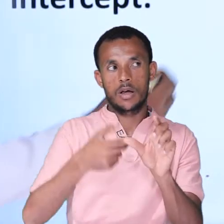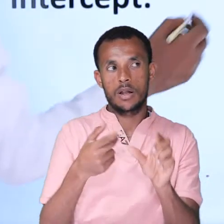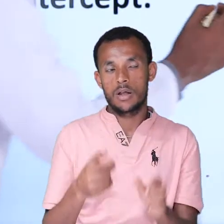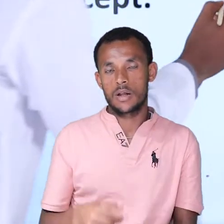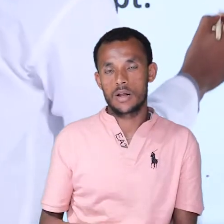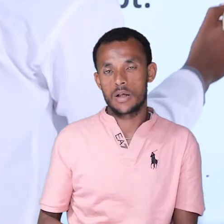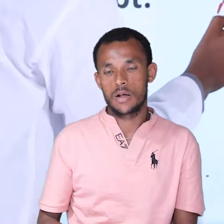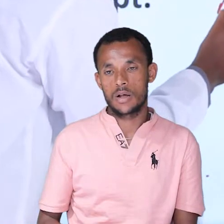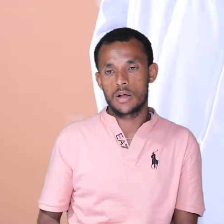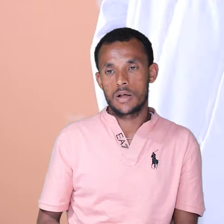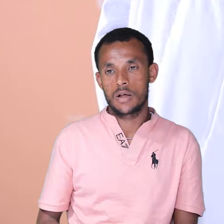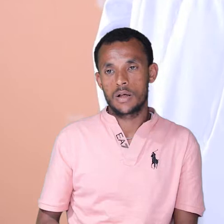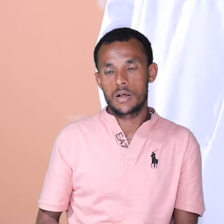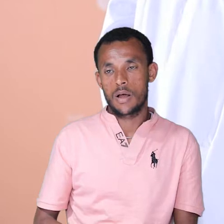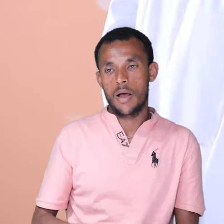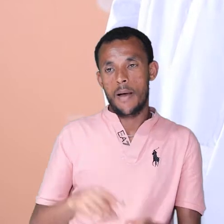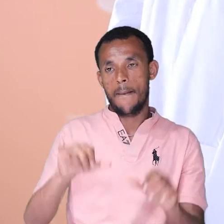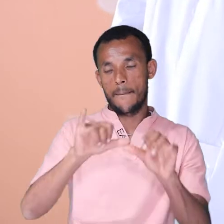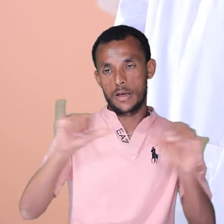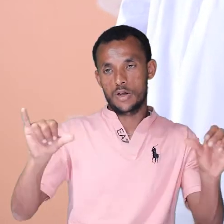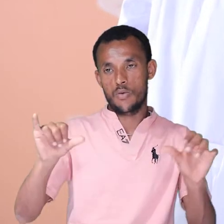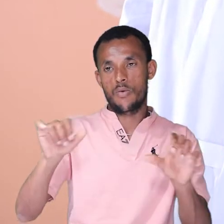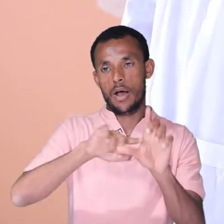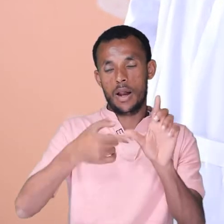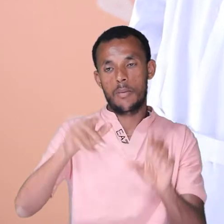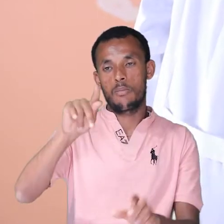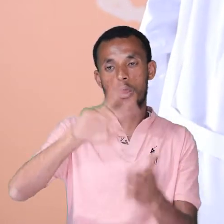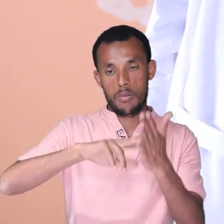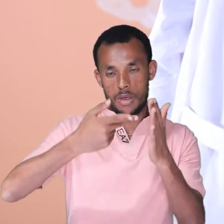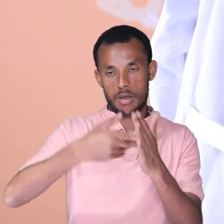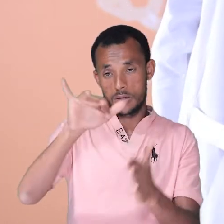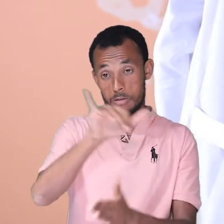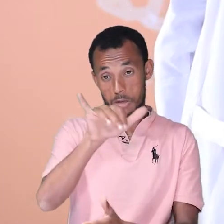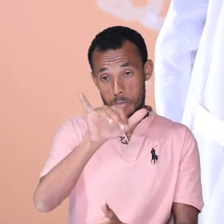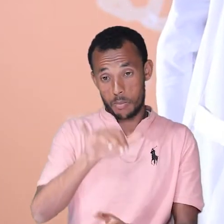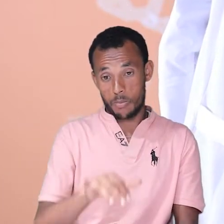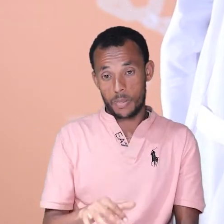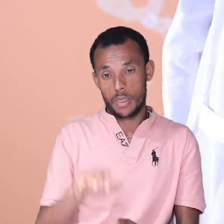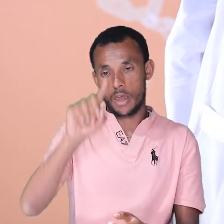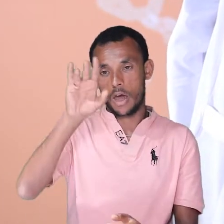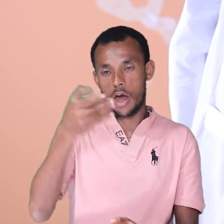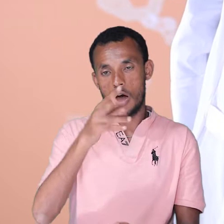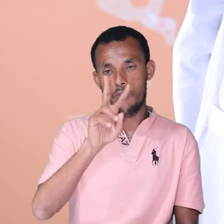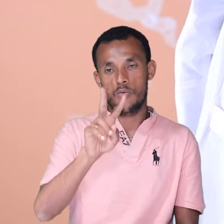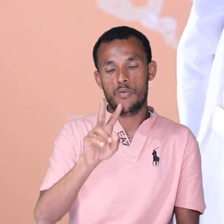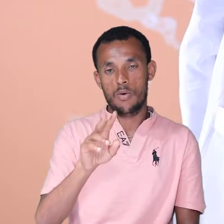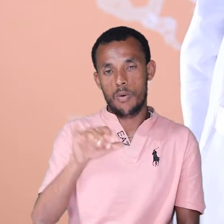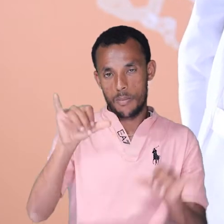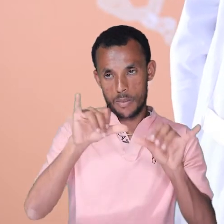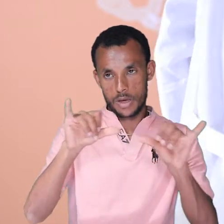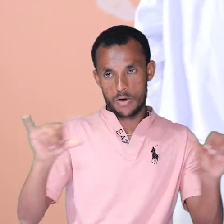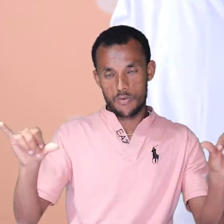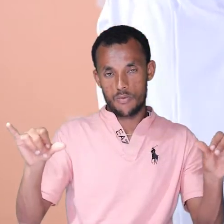That mean measure of angle P mean the same as half of measure